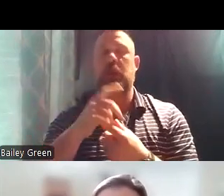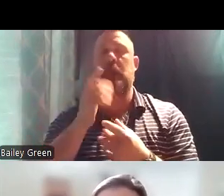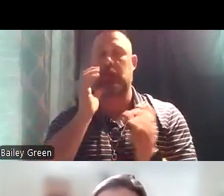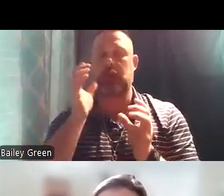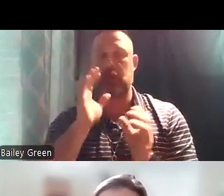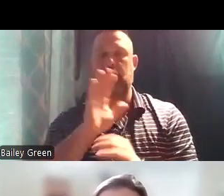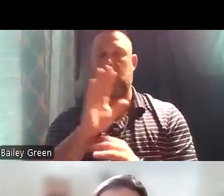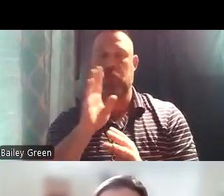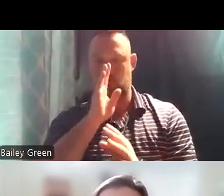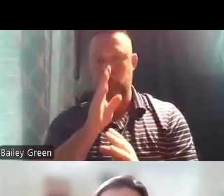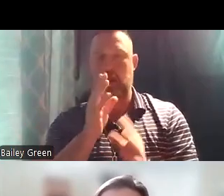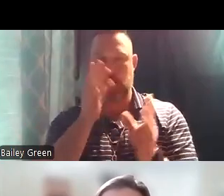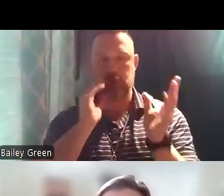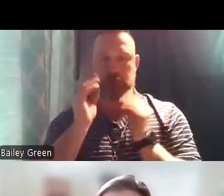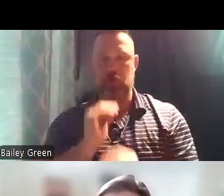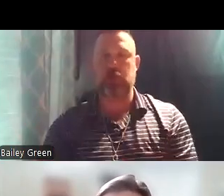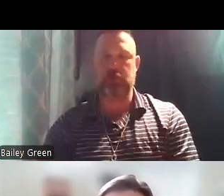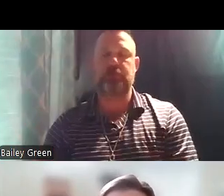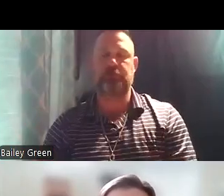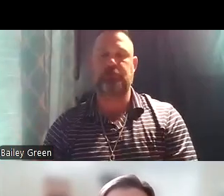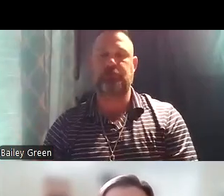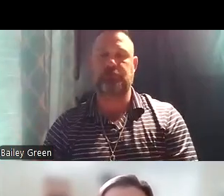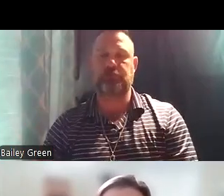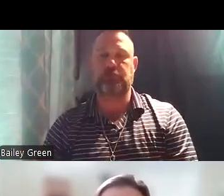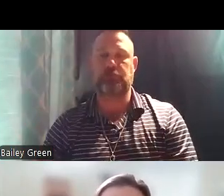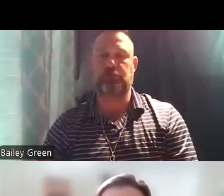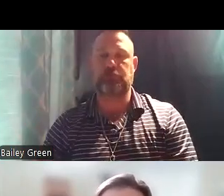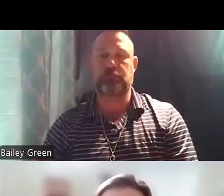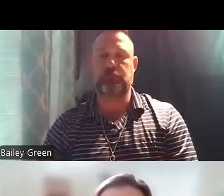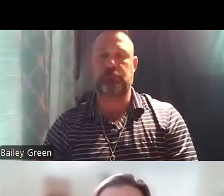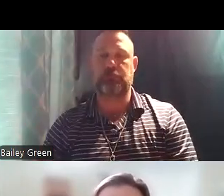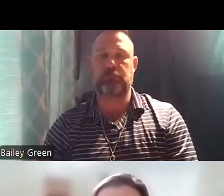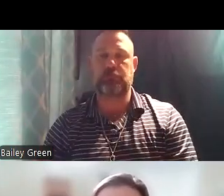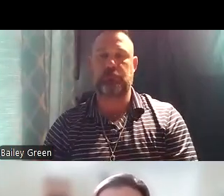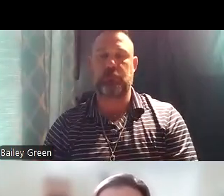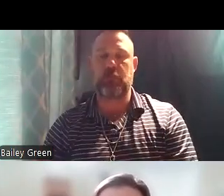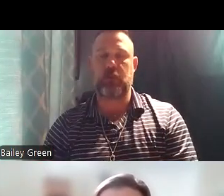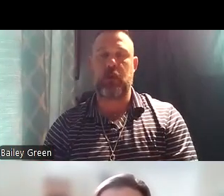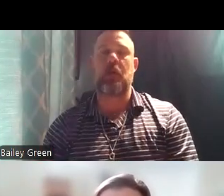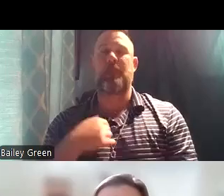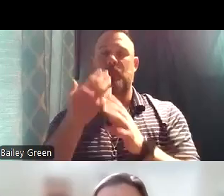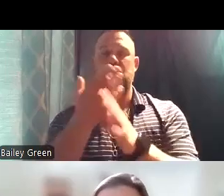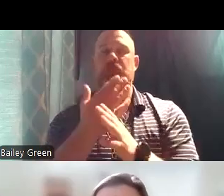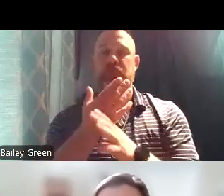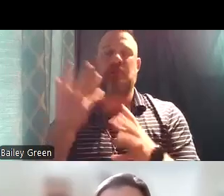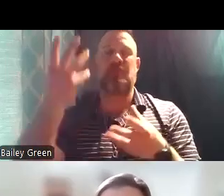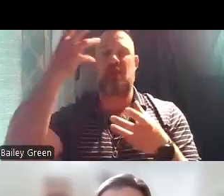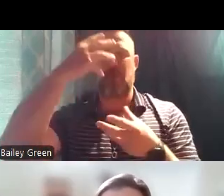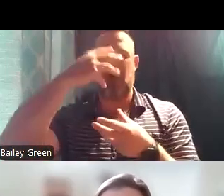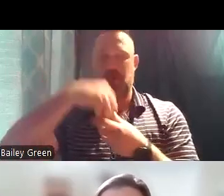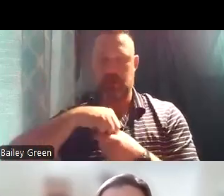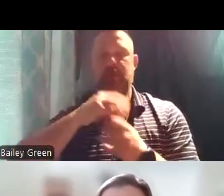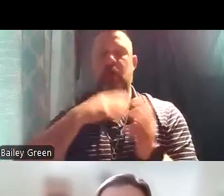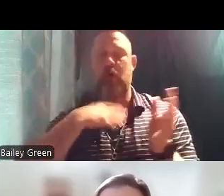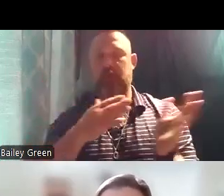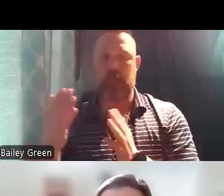your direct experiences. I'm going to try to share the context of our planning process, and we also really want to make